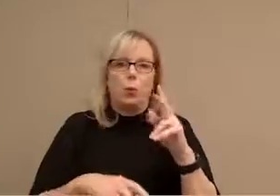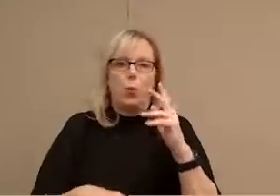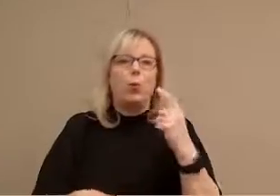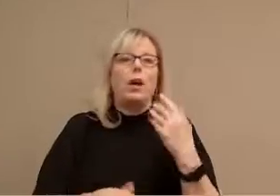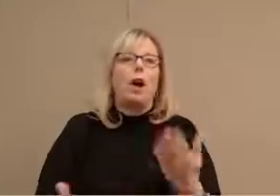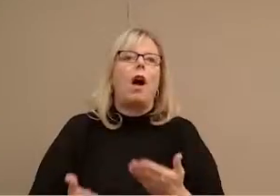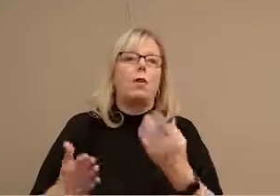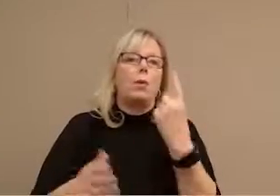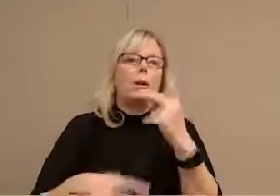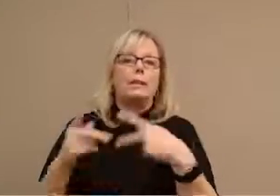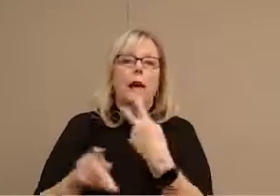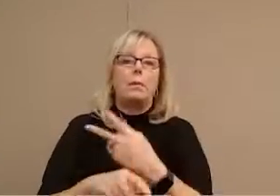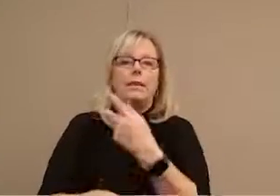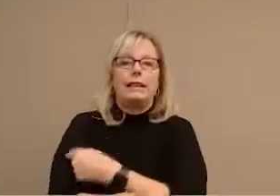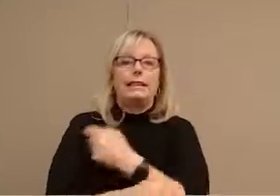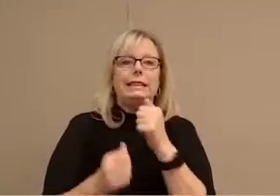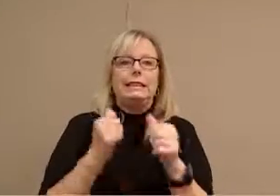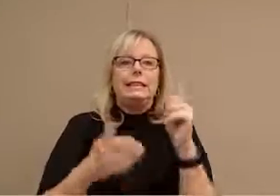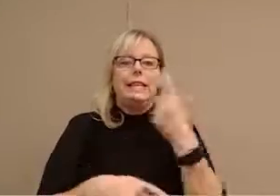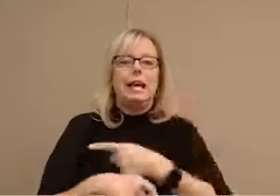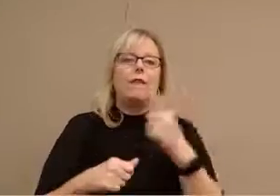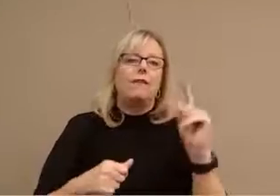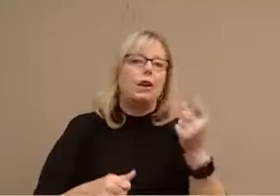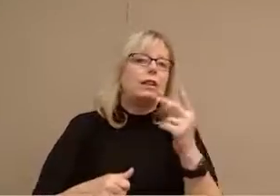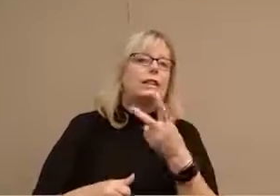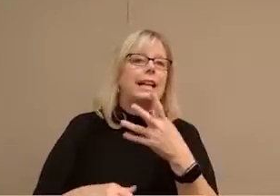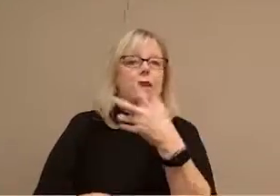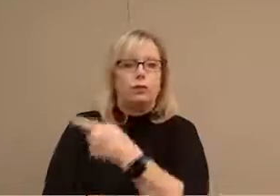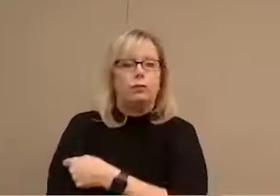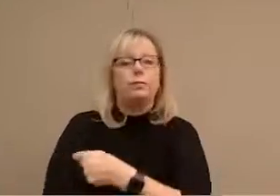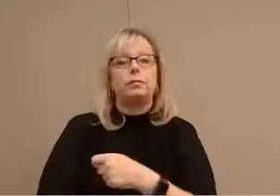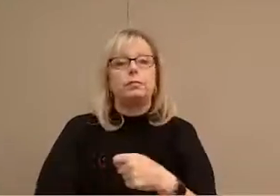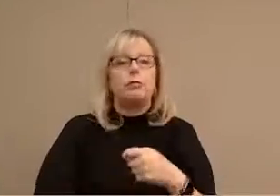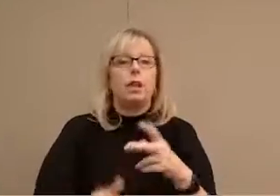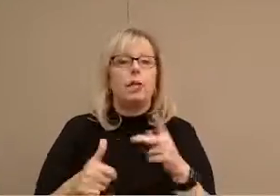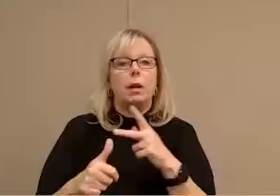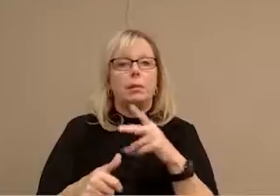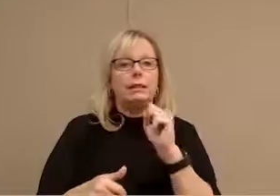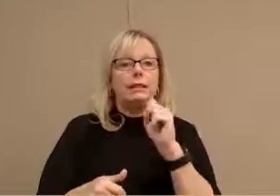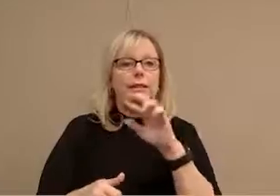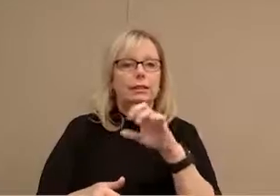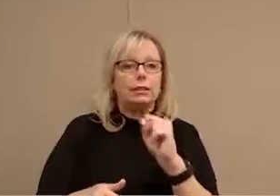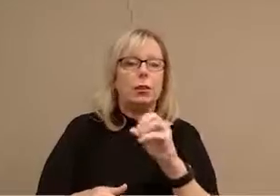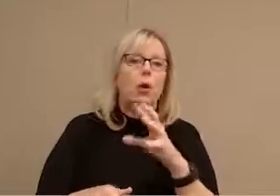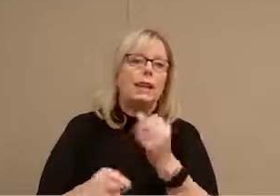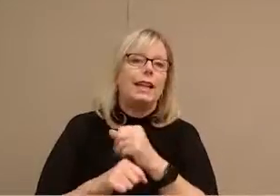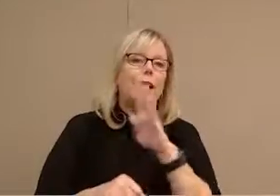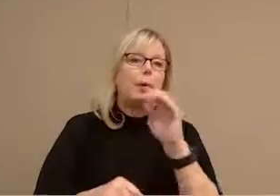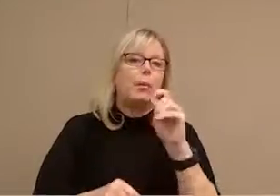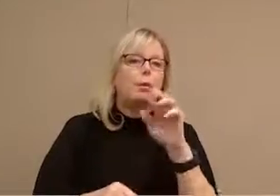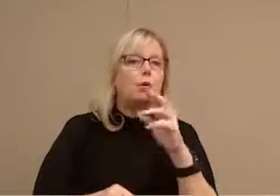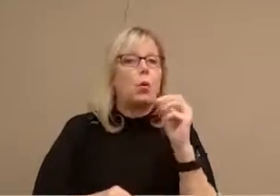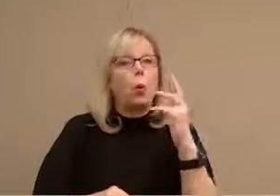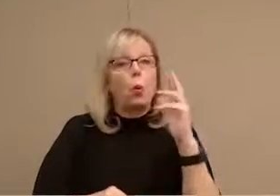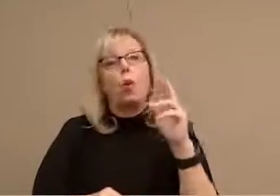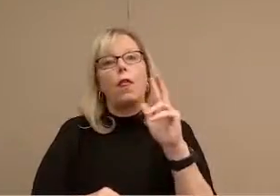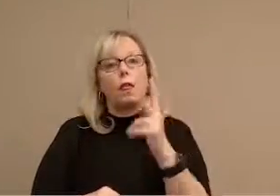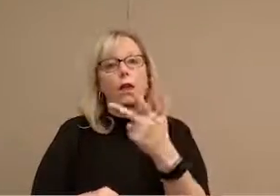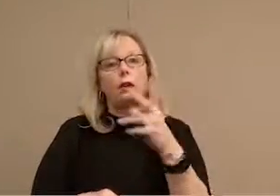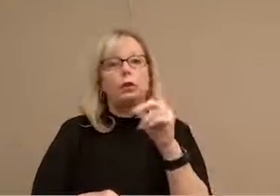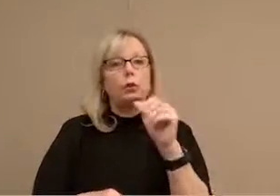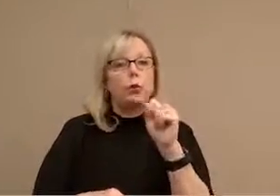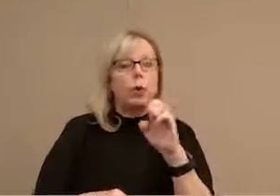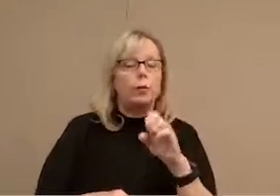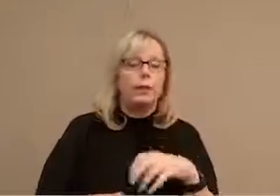the fairgrounds per day, but you can get your first or second dose, that primary series, or you can get a booster or a third dose. And